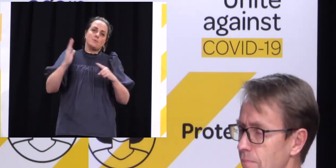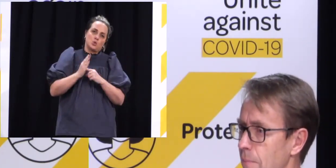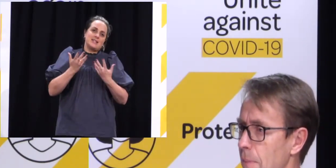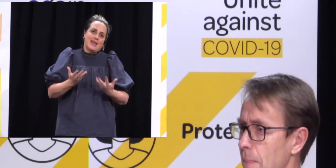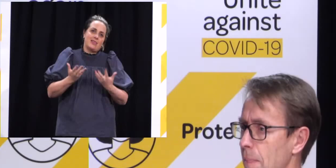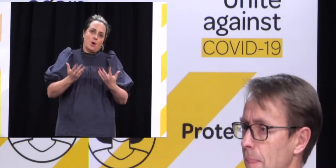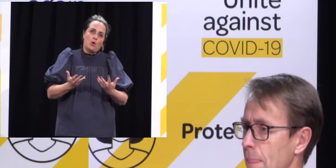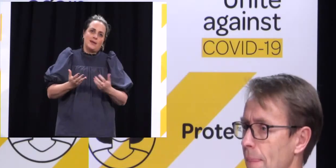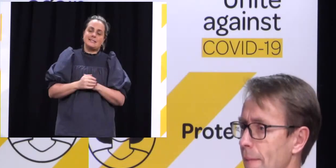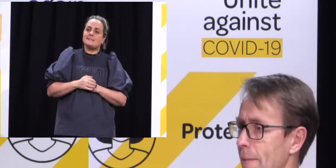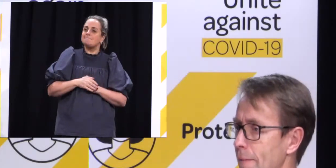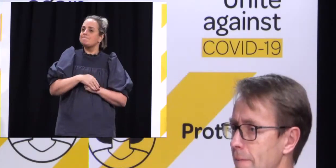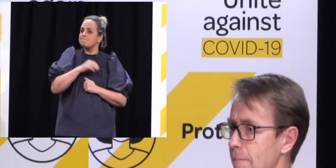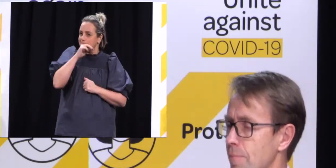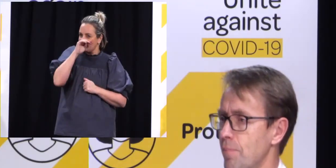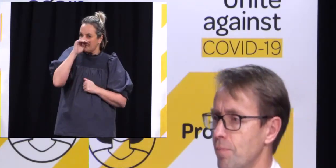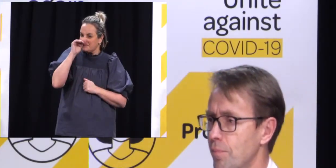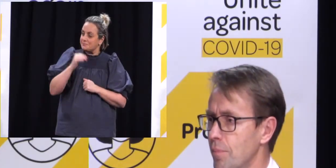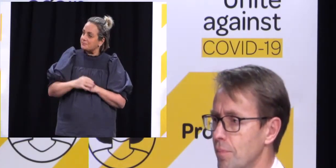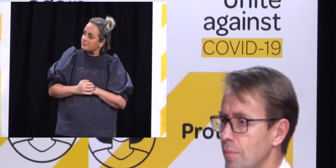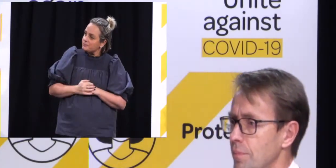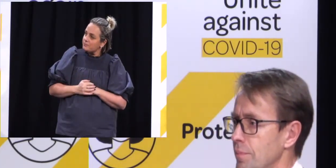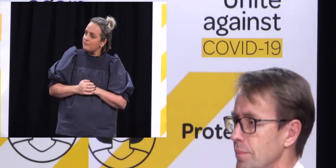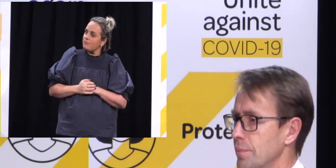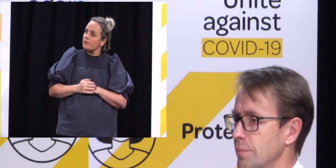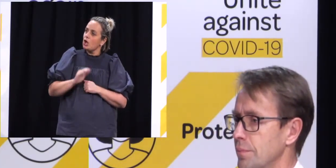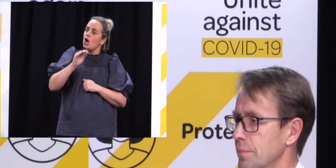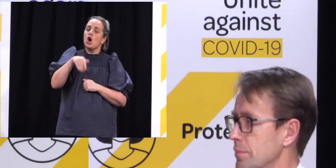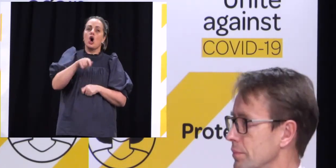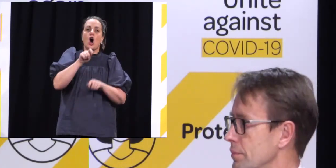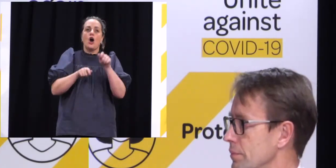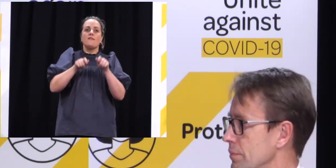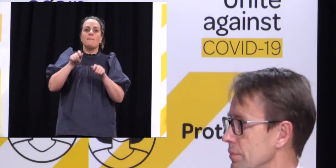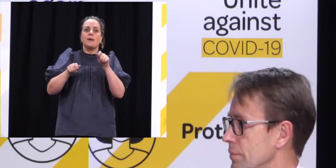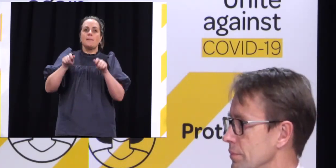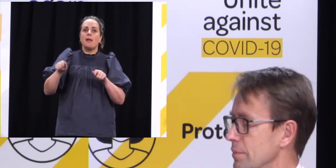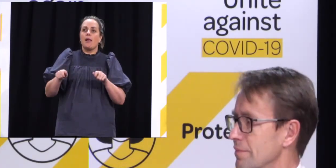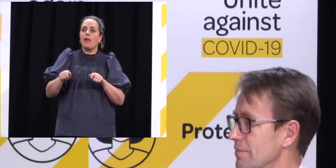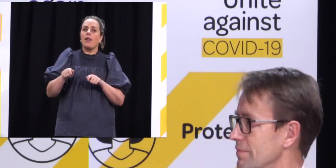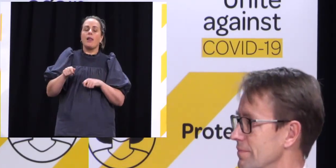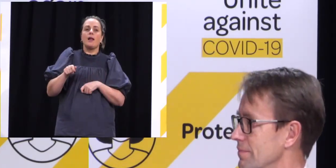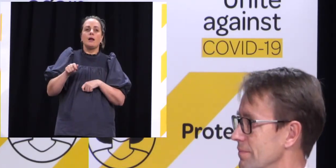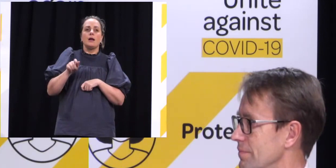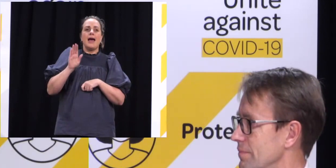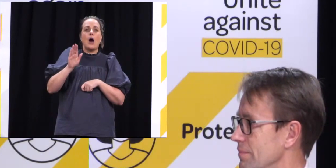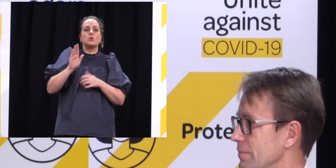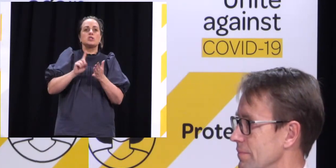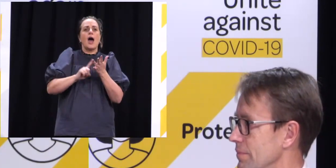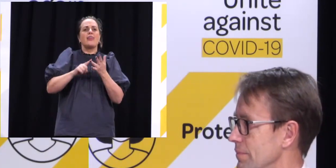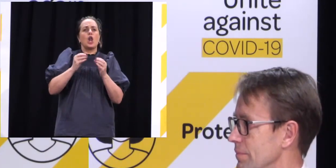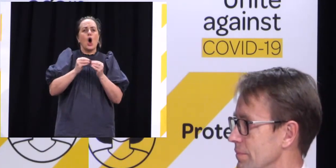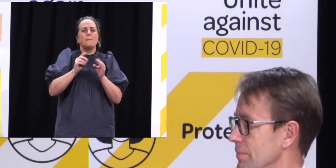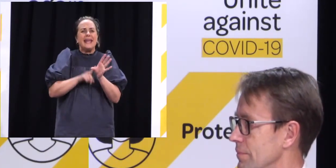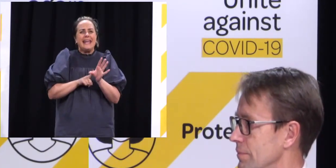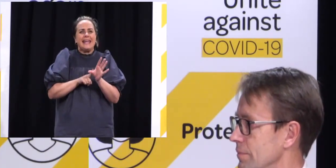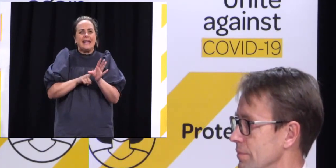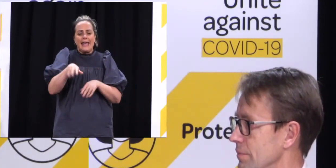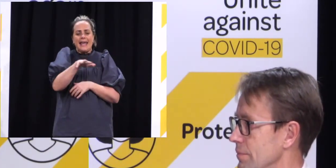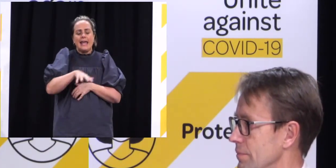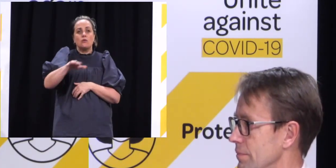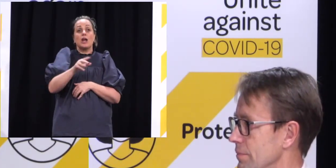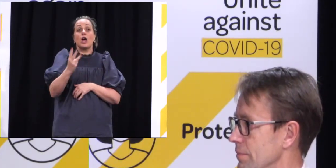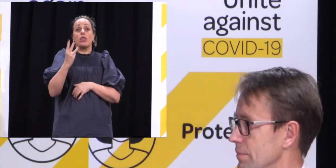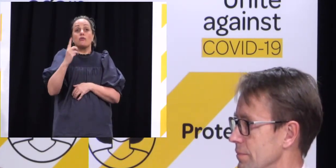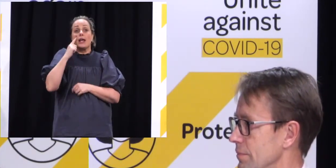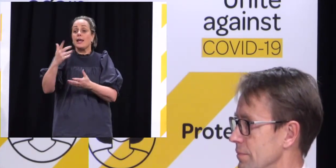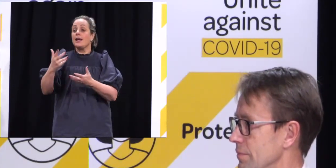time. We're just on the people outside of the lobby. I can confirm, obviously 3 have already tested